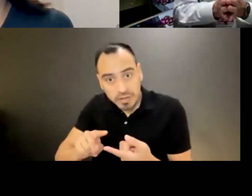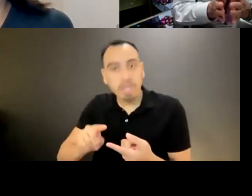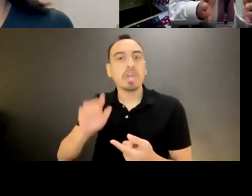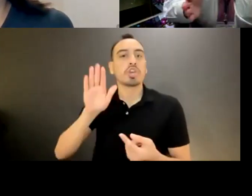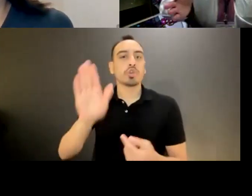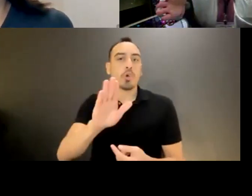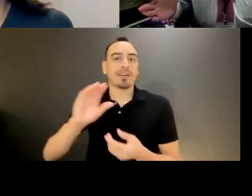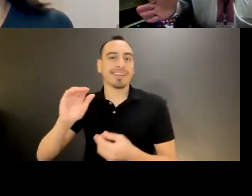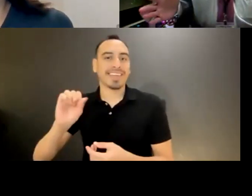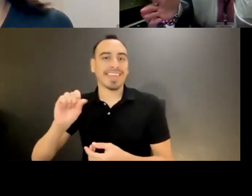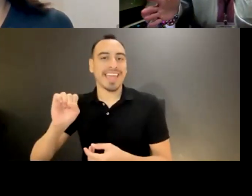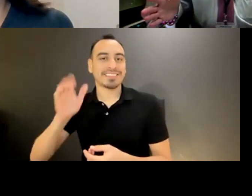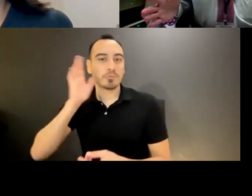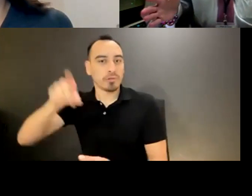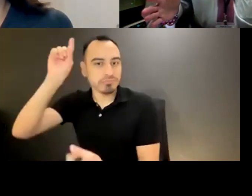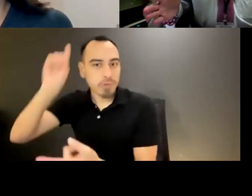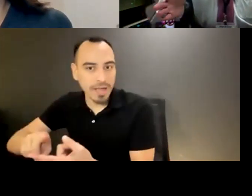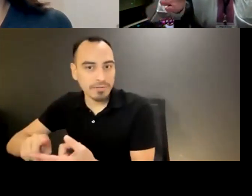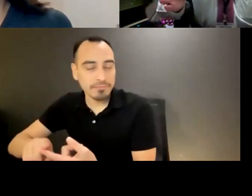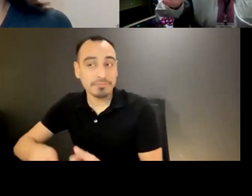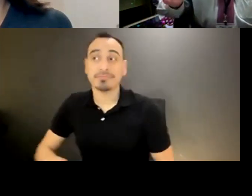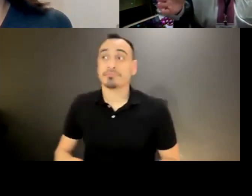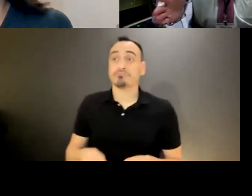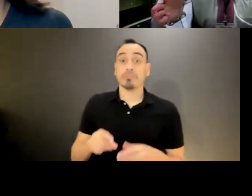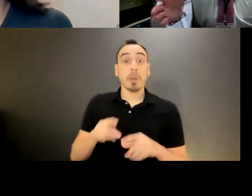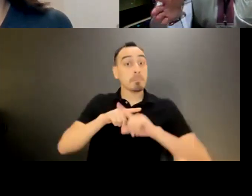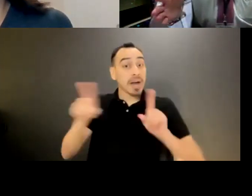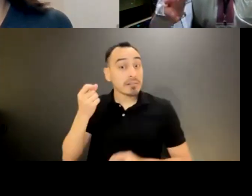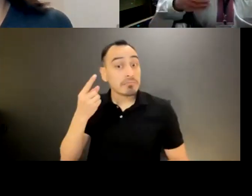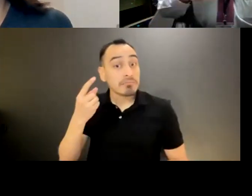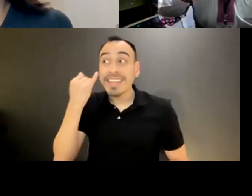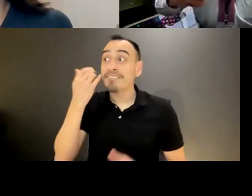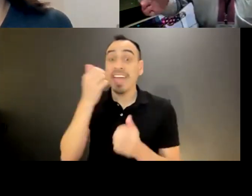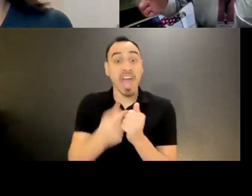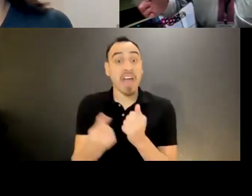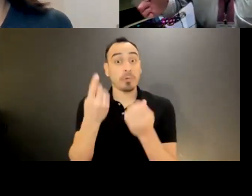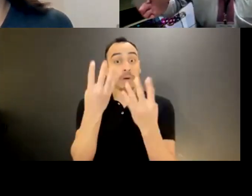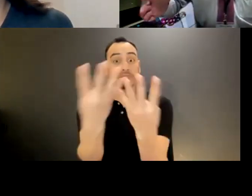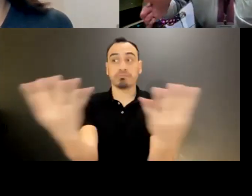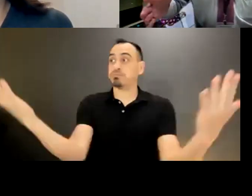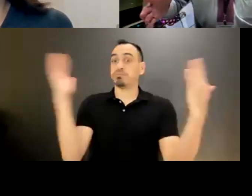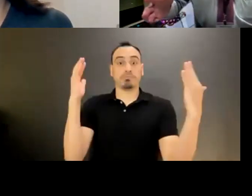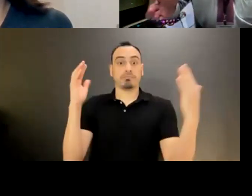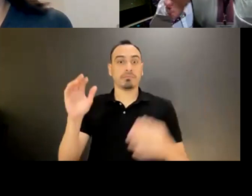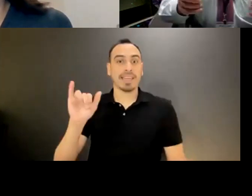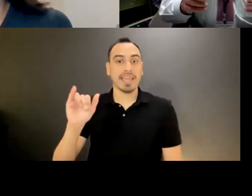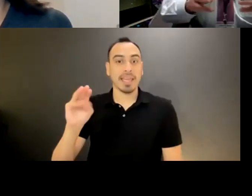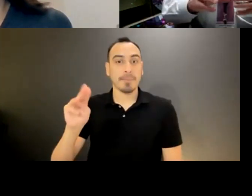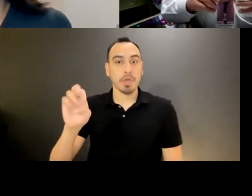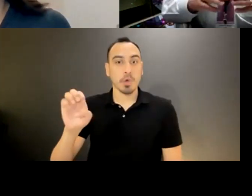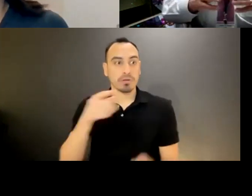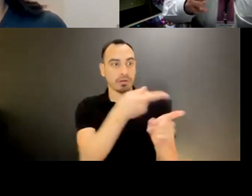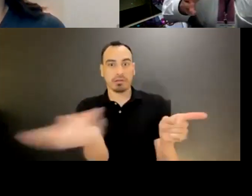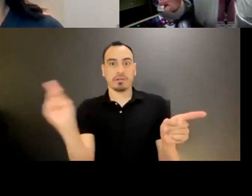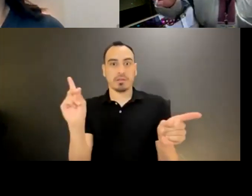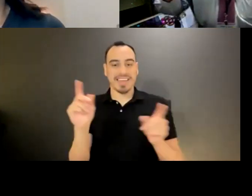if everybody around you is immune, then you can't transmit it. But